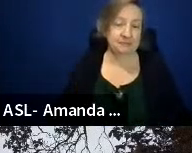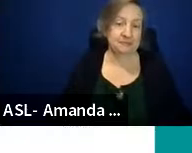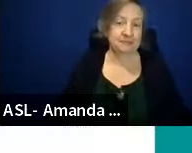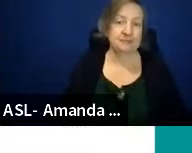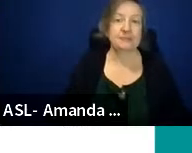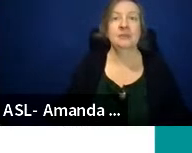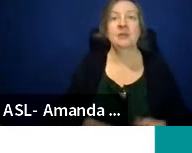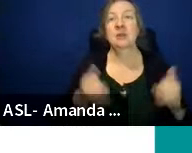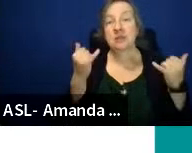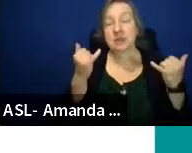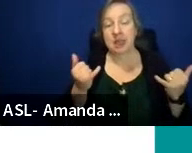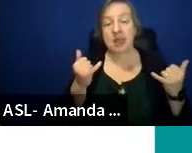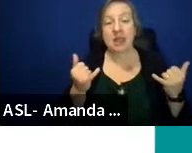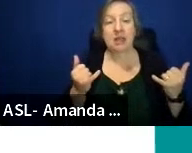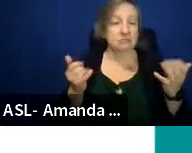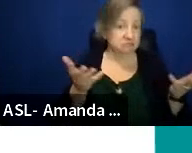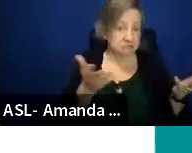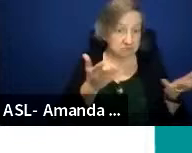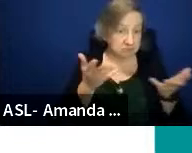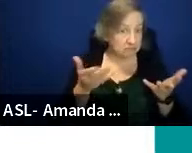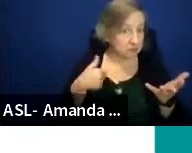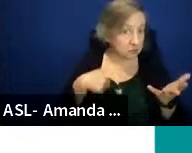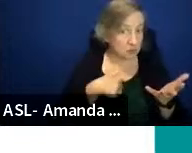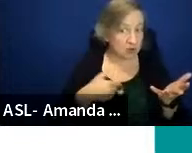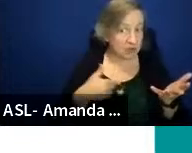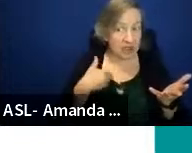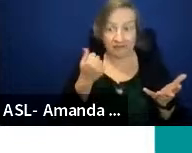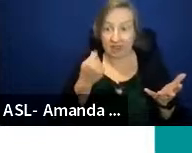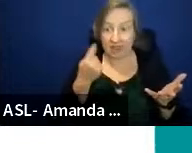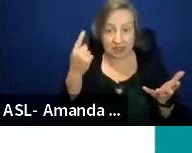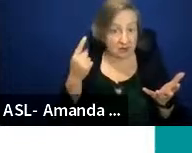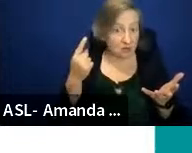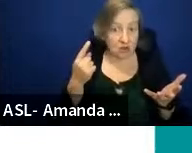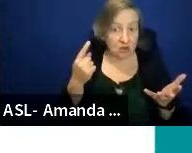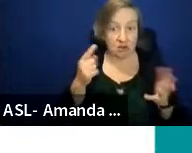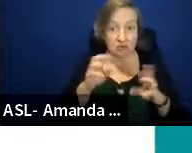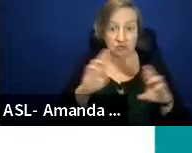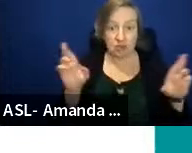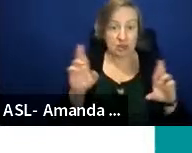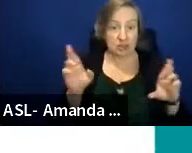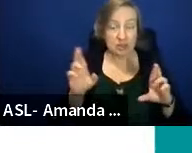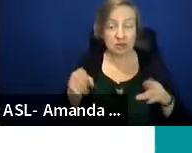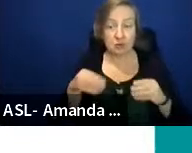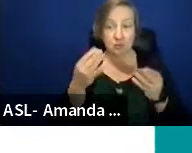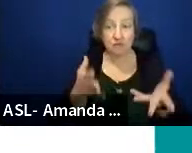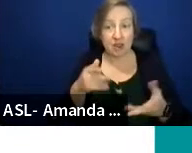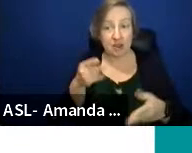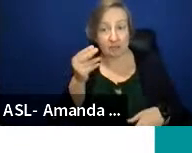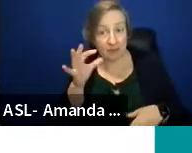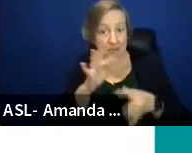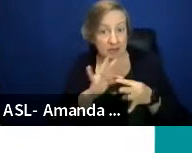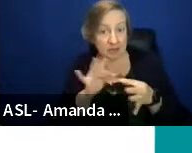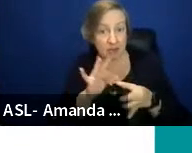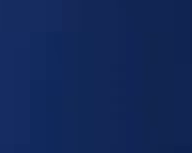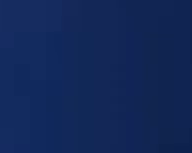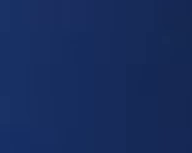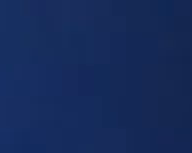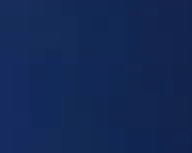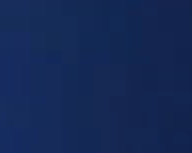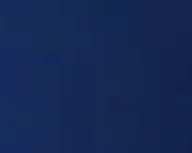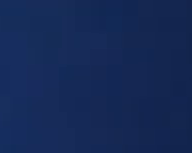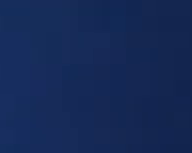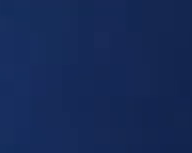So let's, team, do we have anyone ready to provide public comment? Yes, looks like we